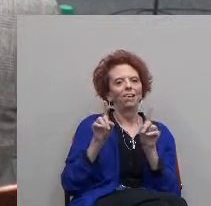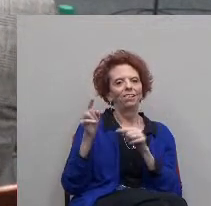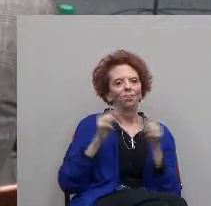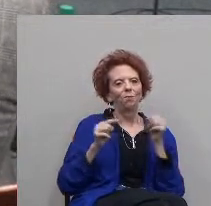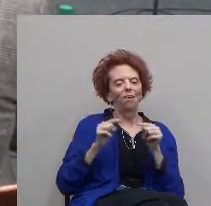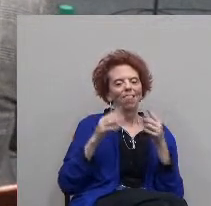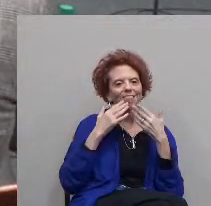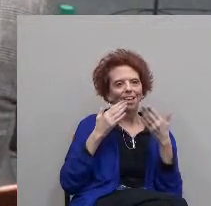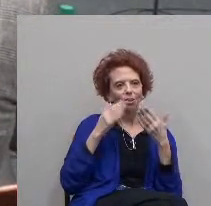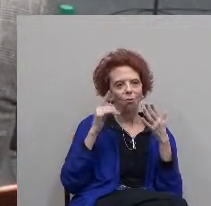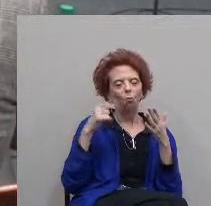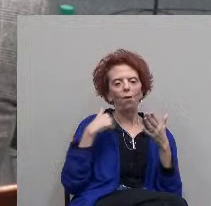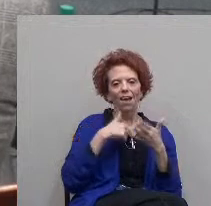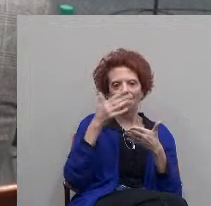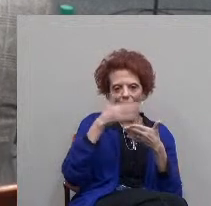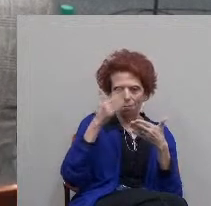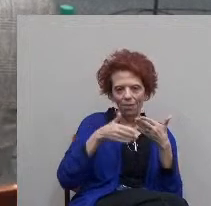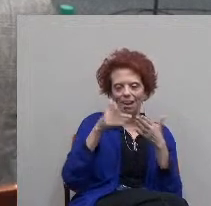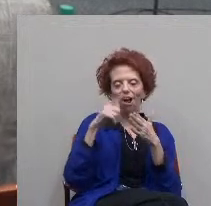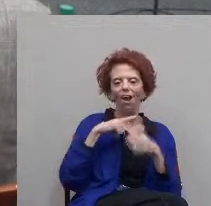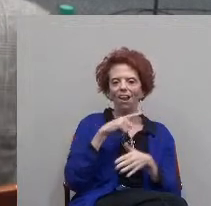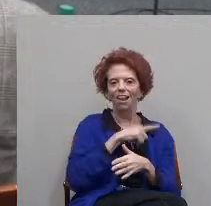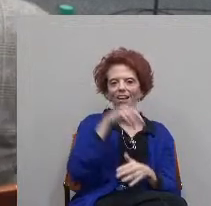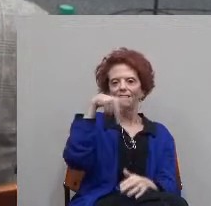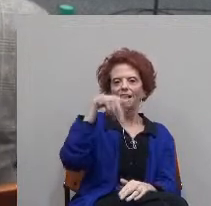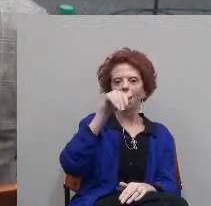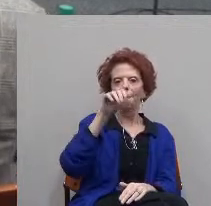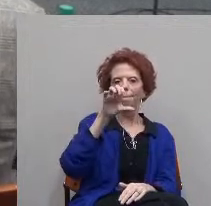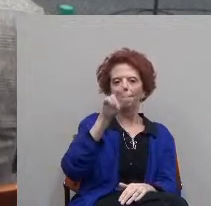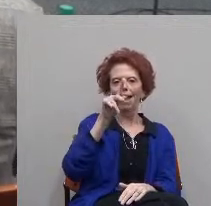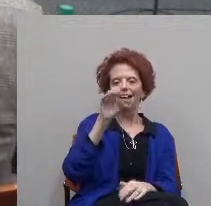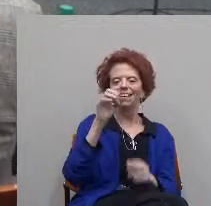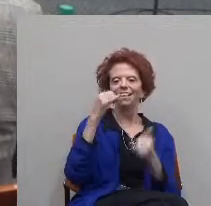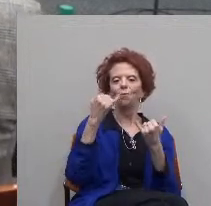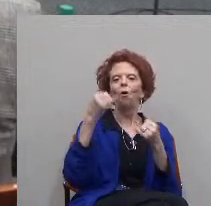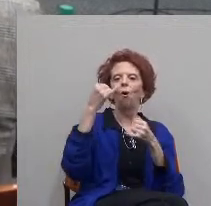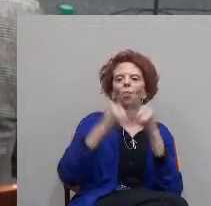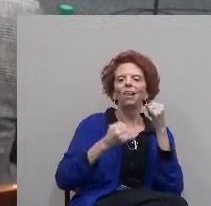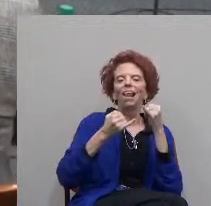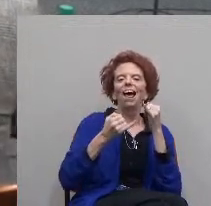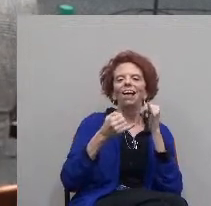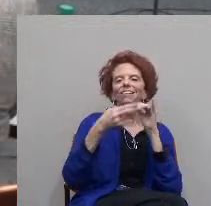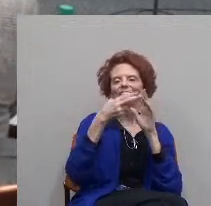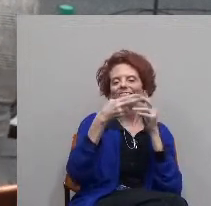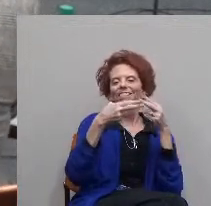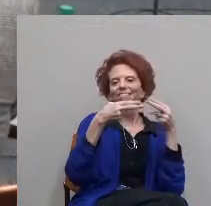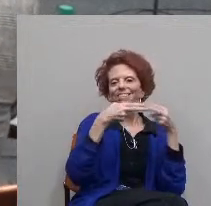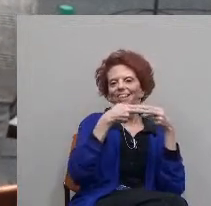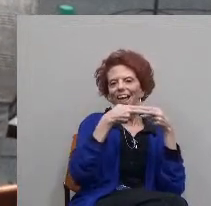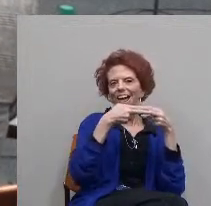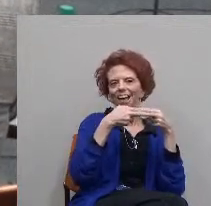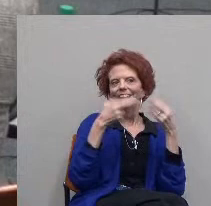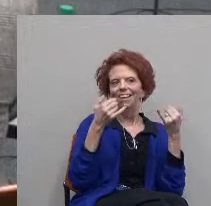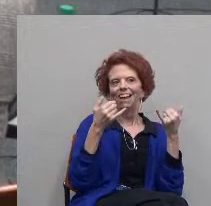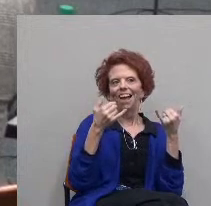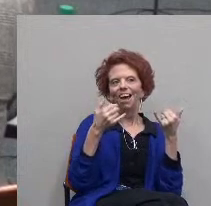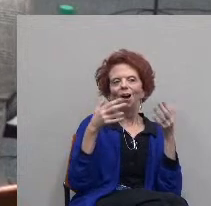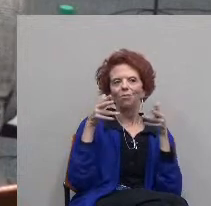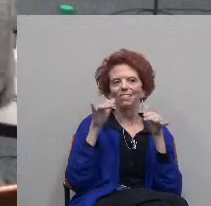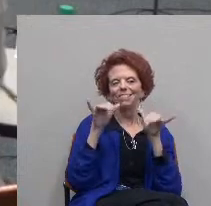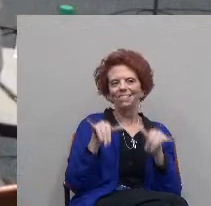looking at this, thank you so much. We have concluded our legislative package, and we're on that final slide for the next agenda item, which I'll probably sit here for another 3